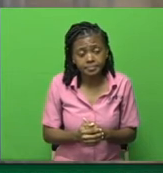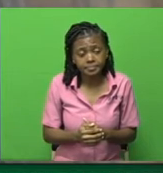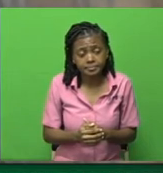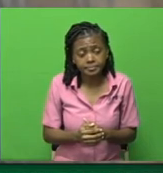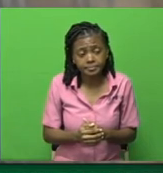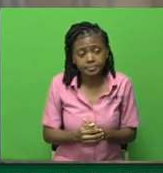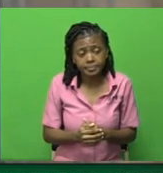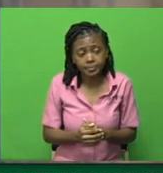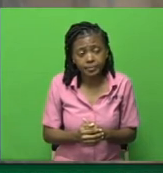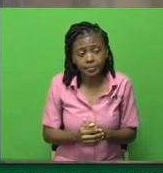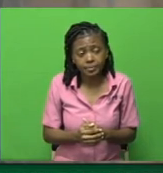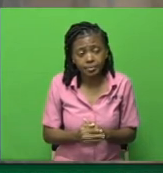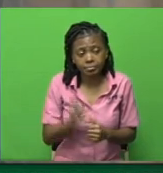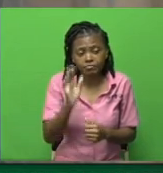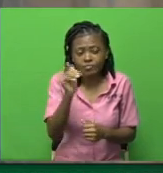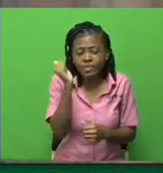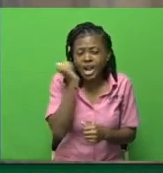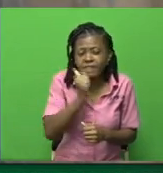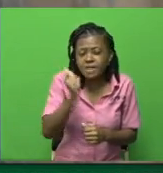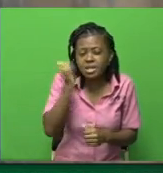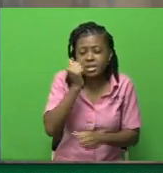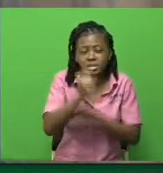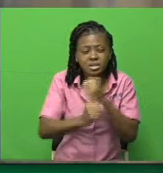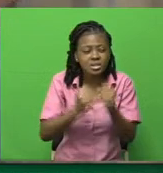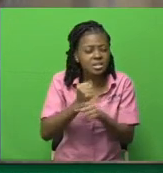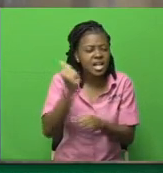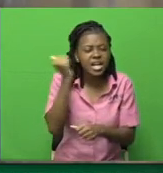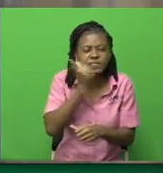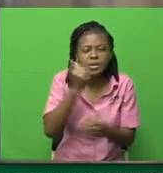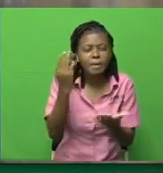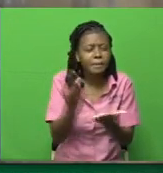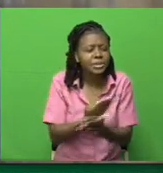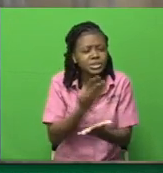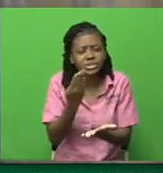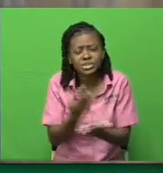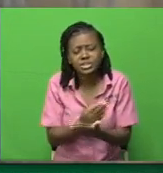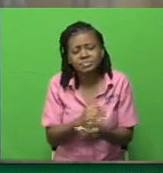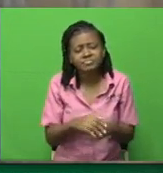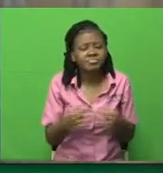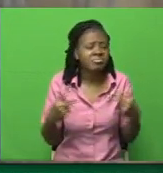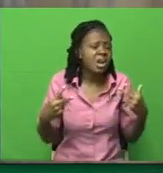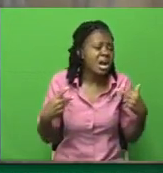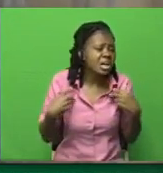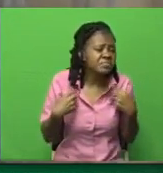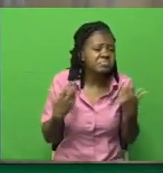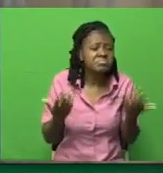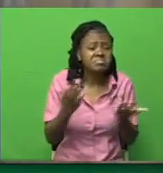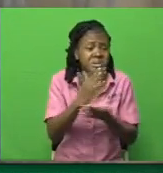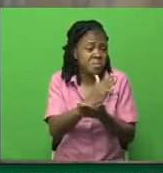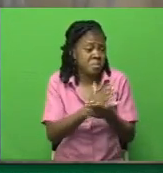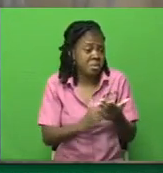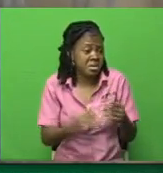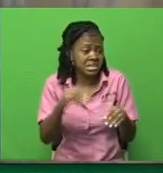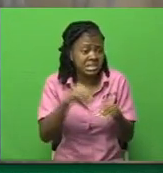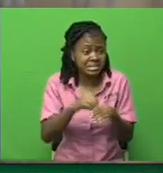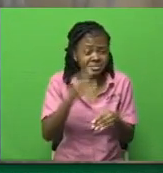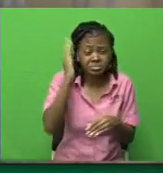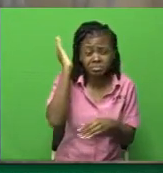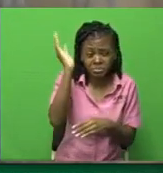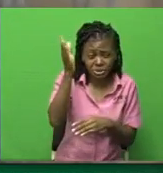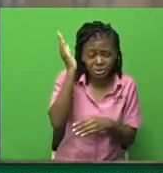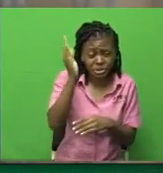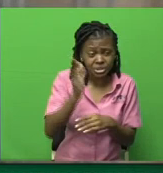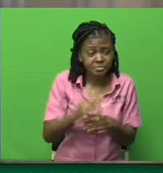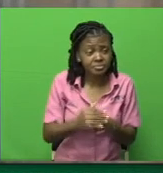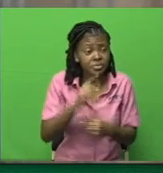now every year every budget there's a segment in a register statement and in fact if you take one